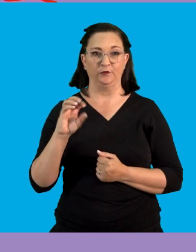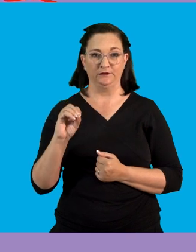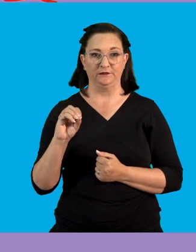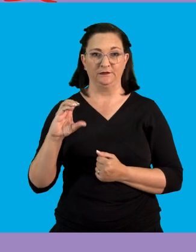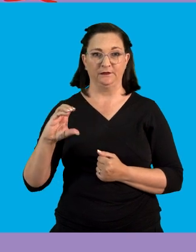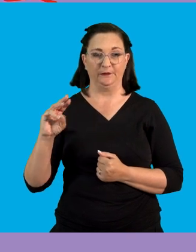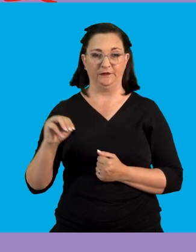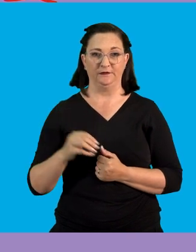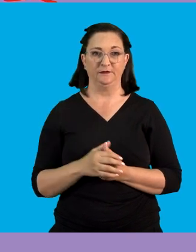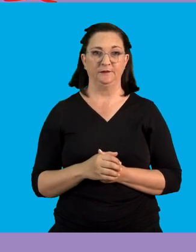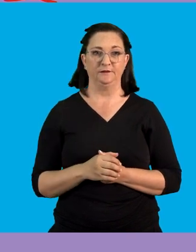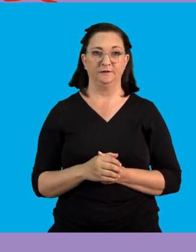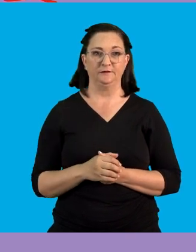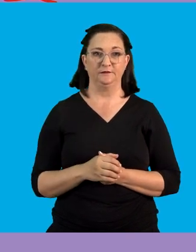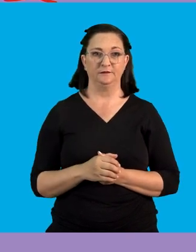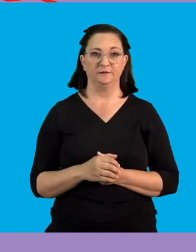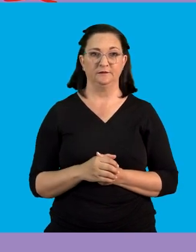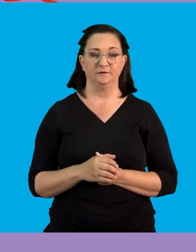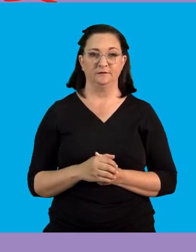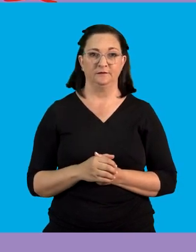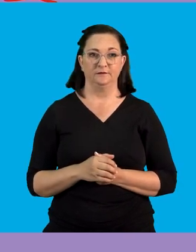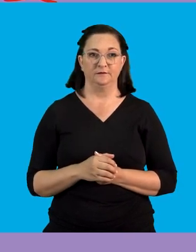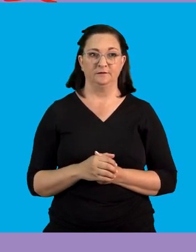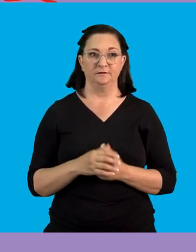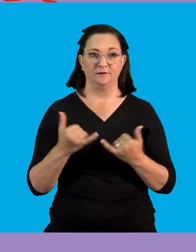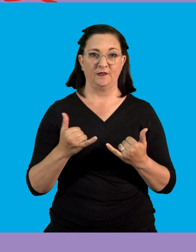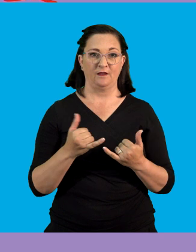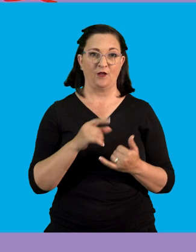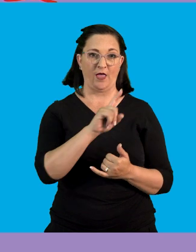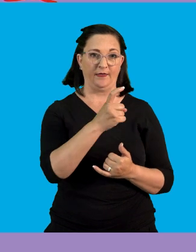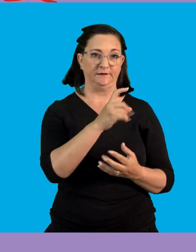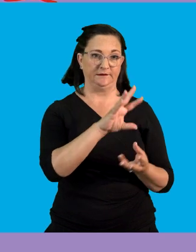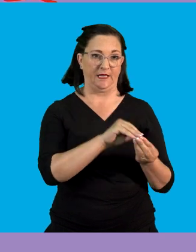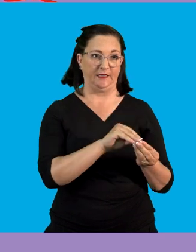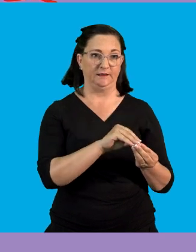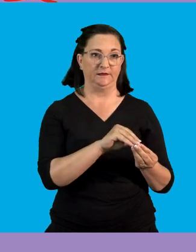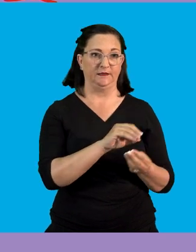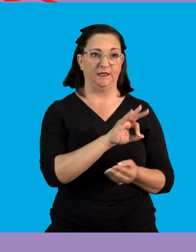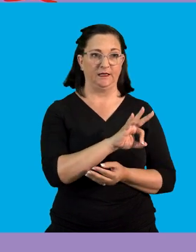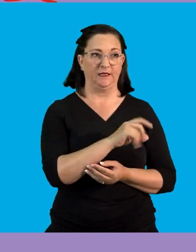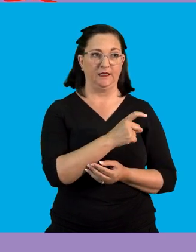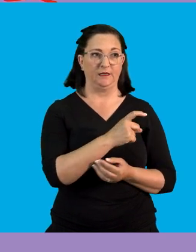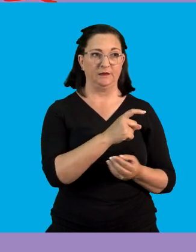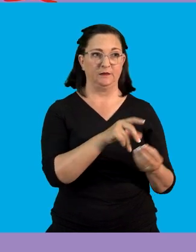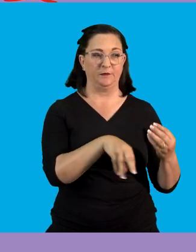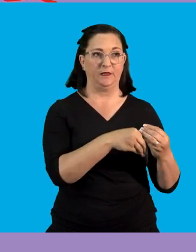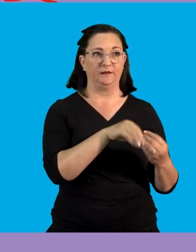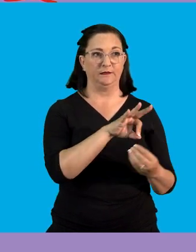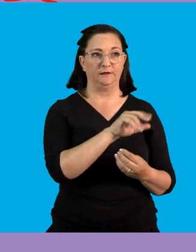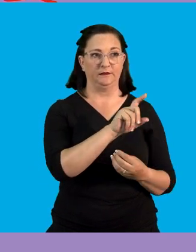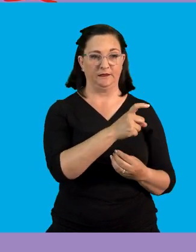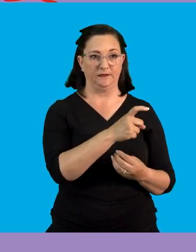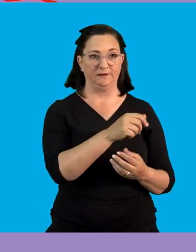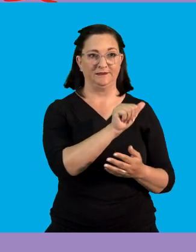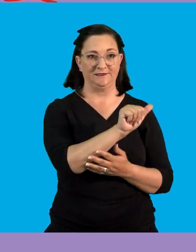be equals to 40 centimeters. Let's then add all the x's together. 3x plus 3x